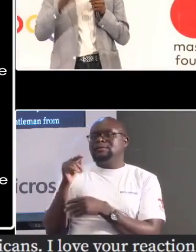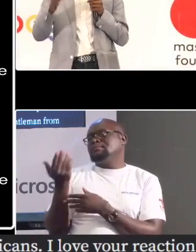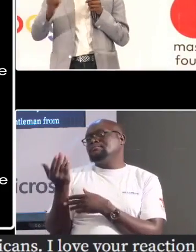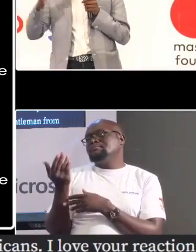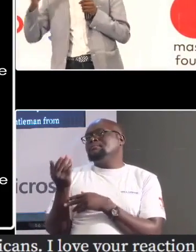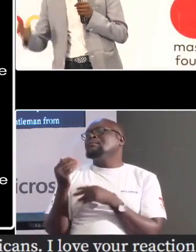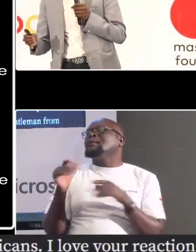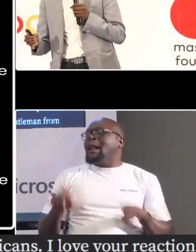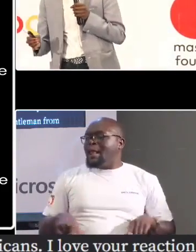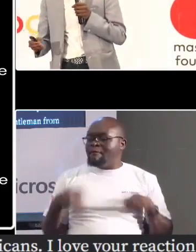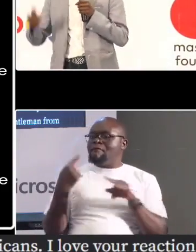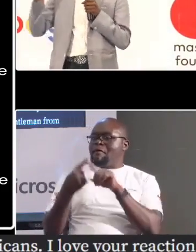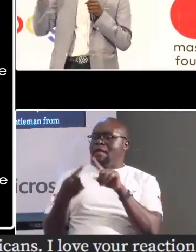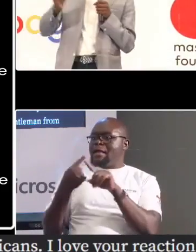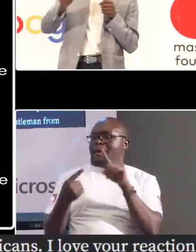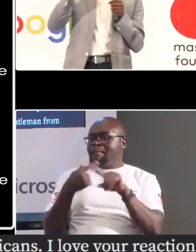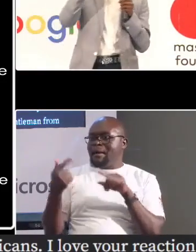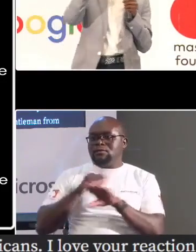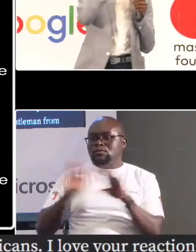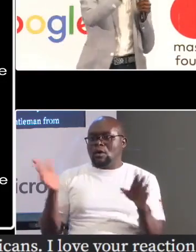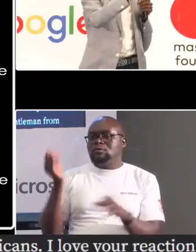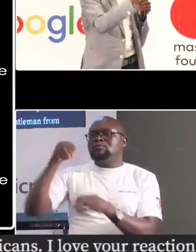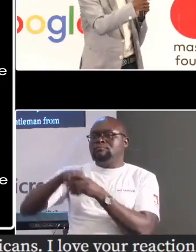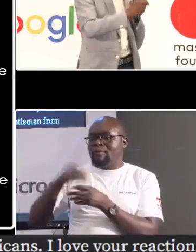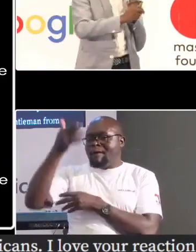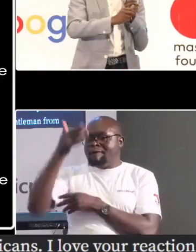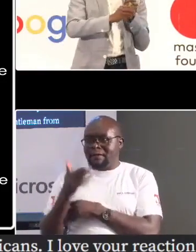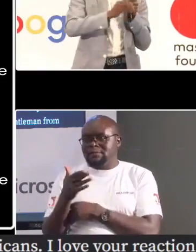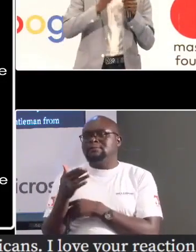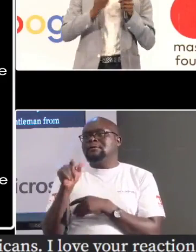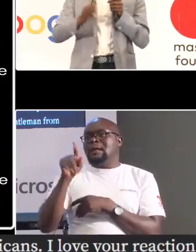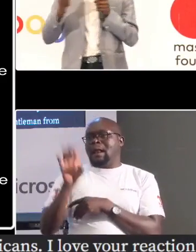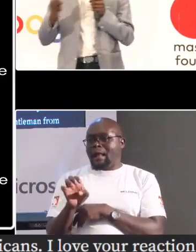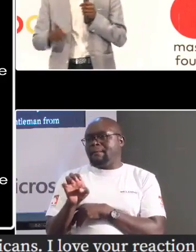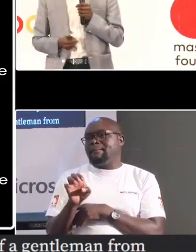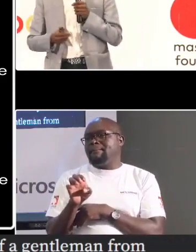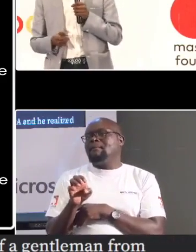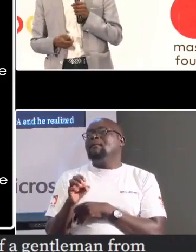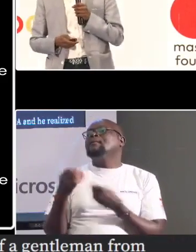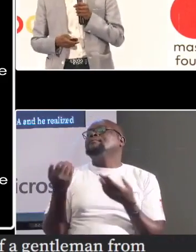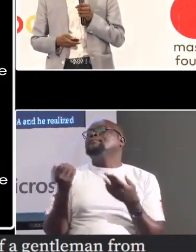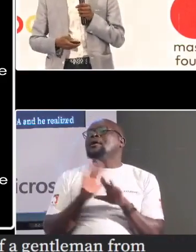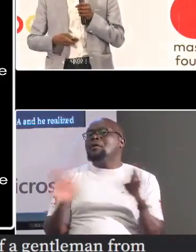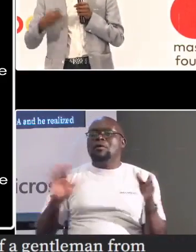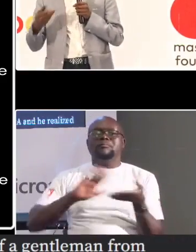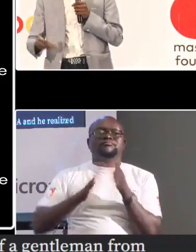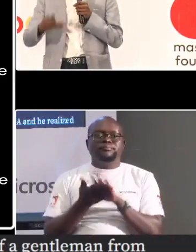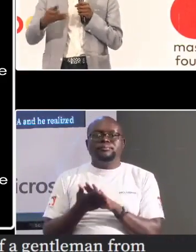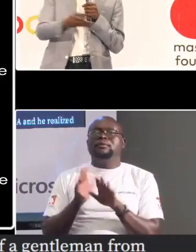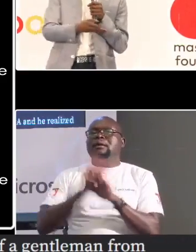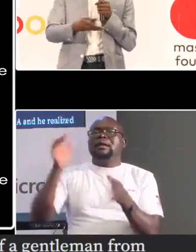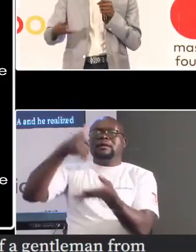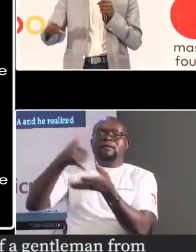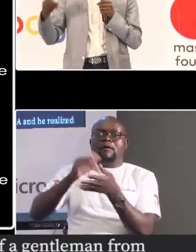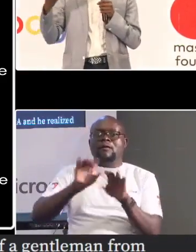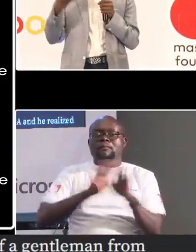have existed for decades, but do not fit the face landmarks of low and wide nose profiles, excluding many